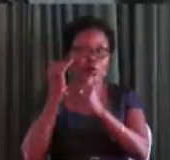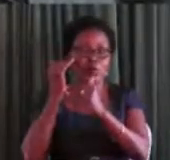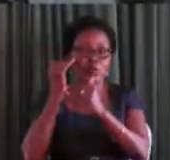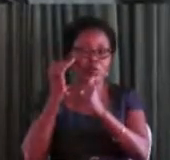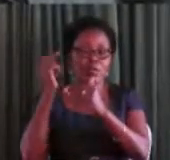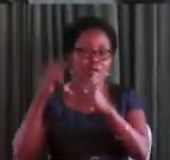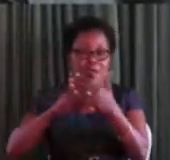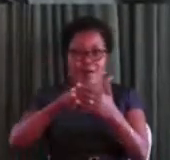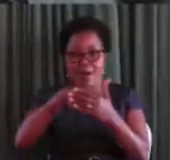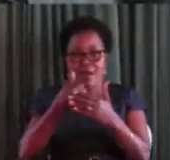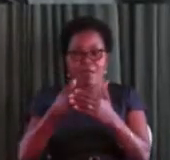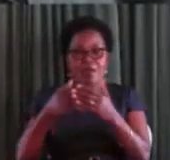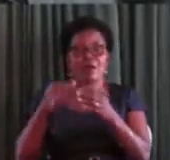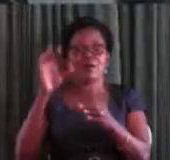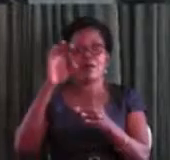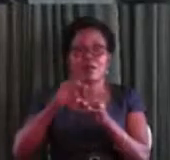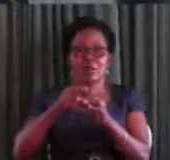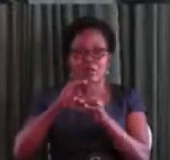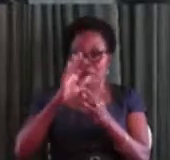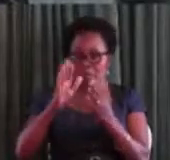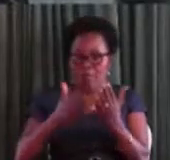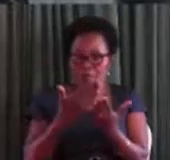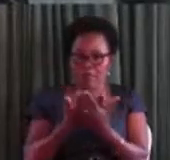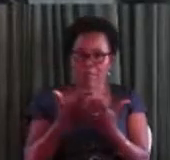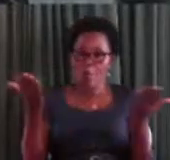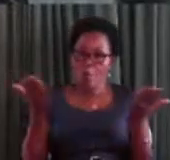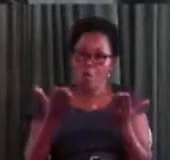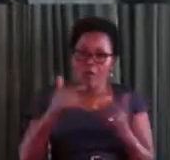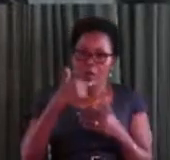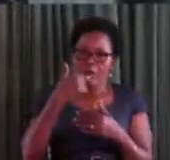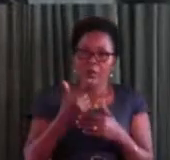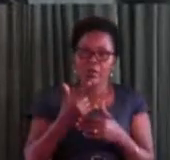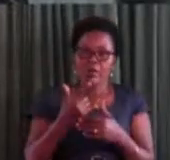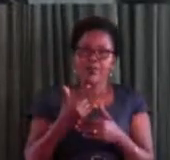the other election petitions, where they are saying that